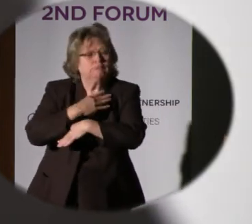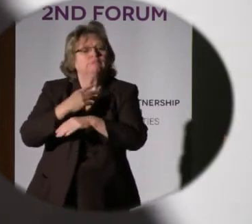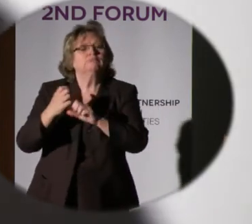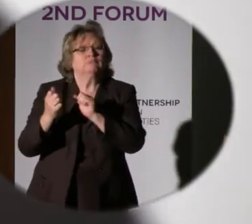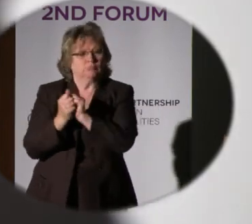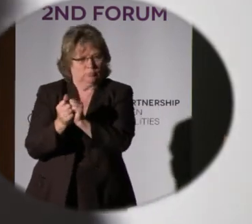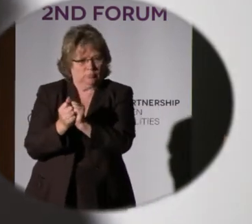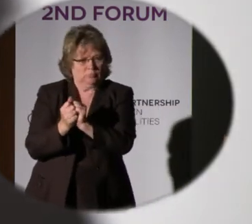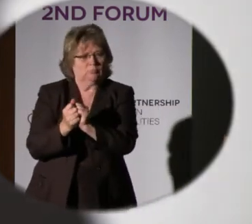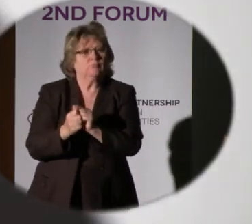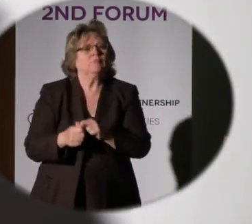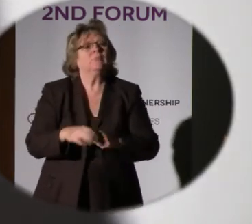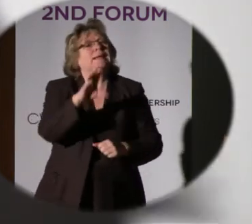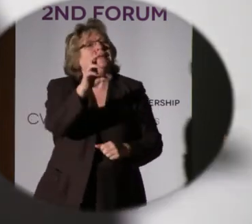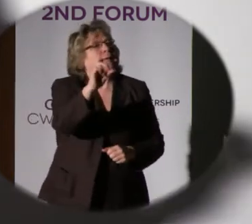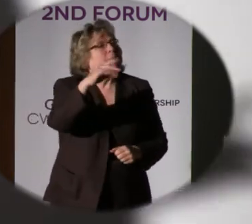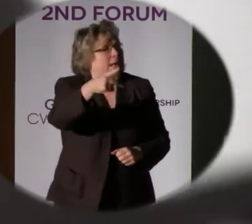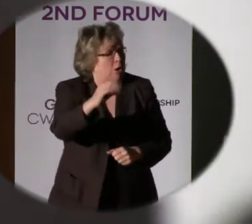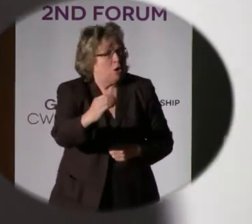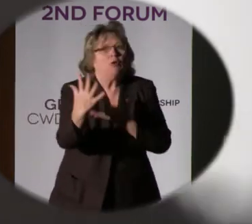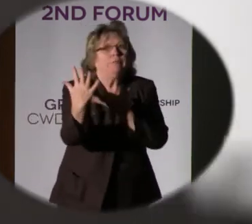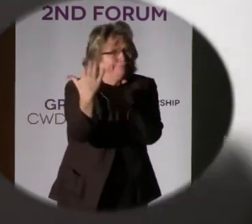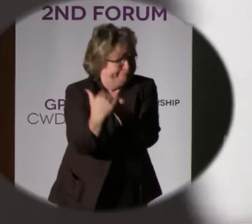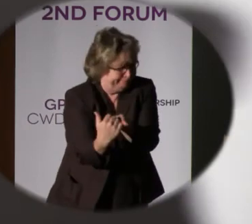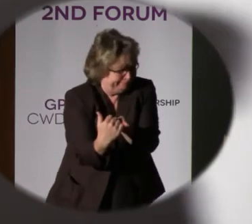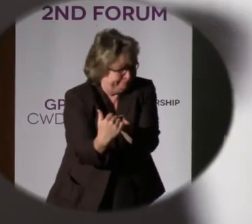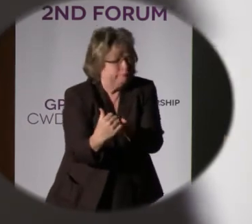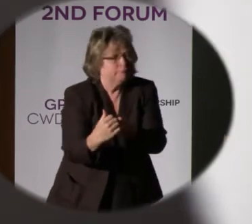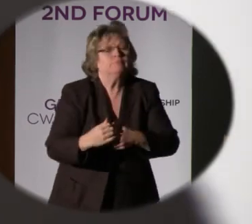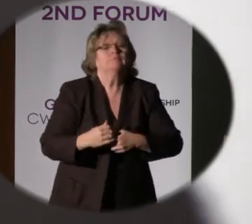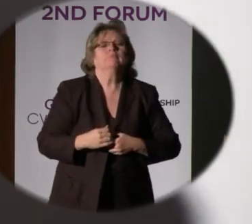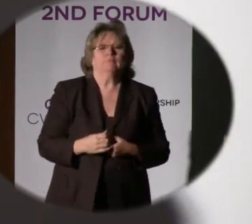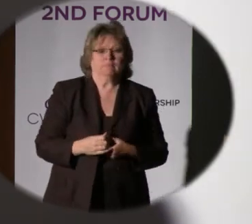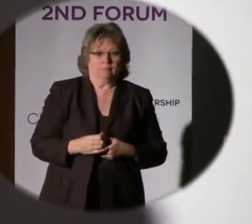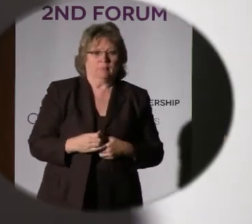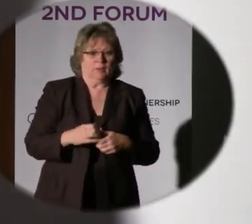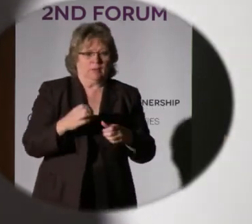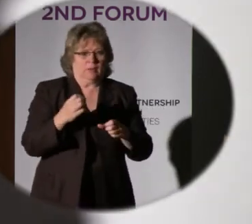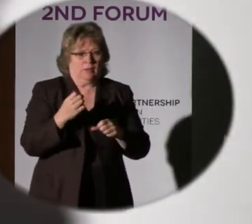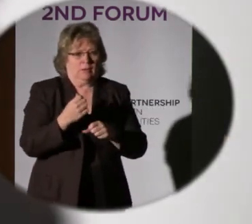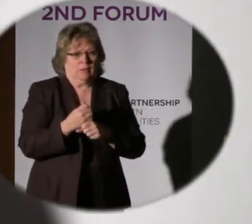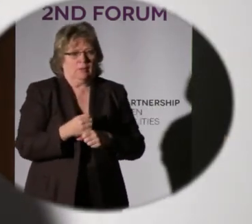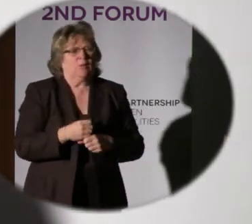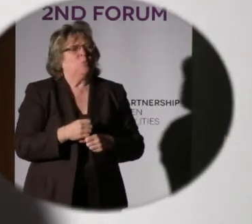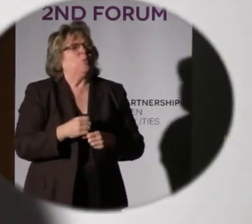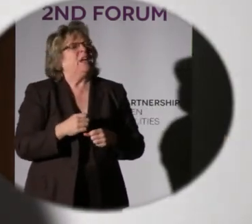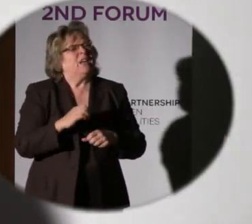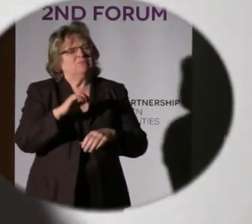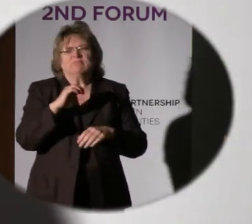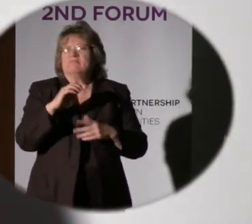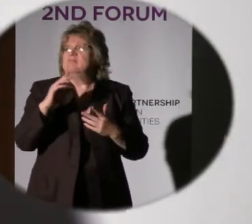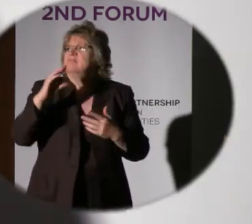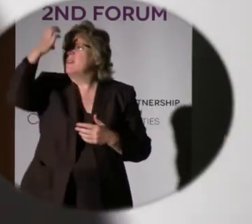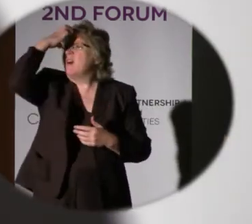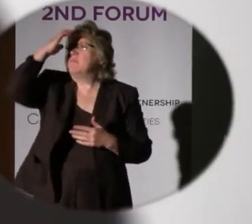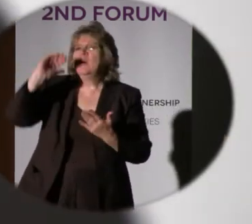partners to work with Vietnamese organization and for